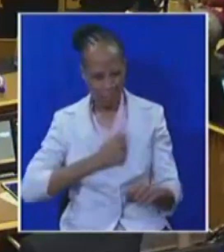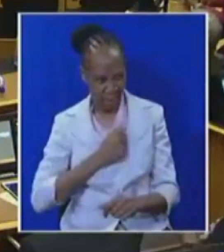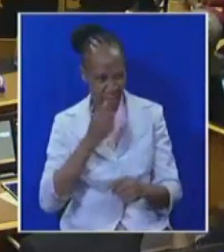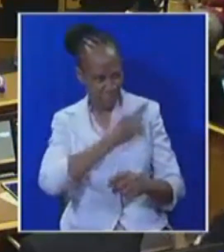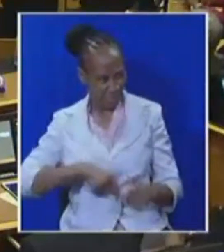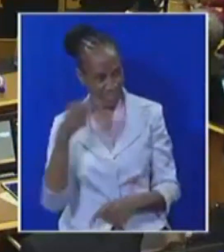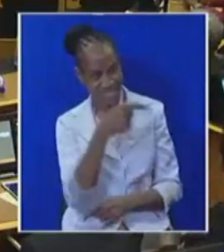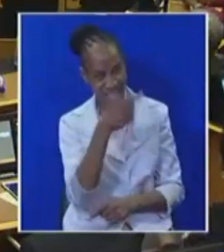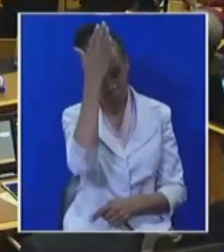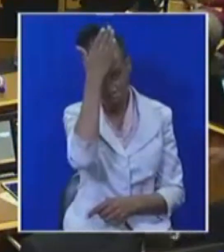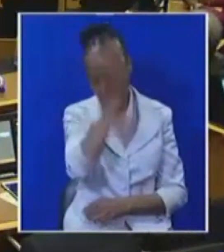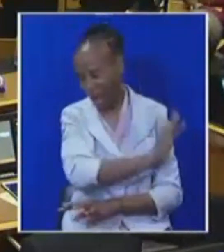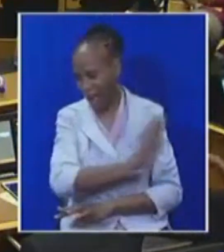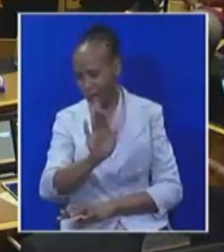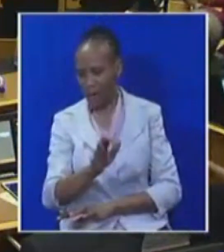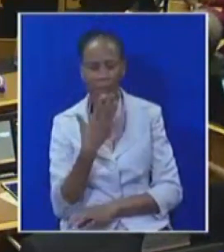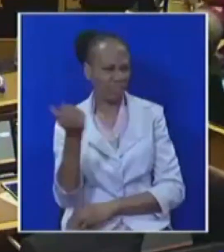Please.